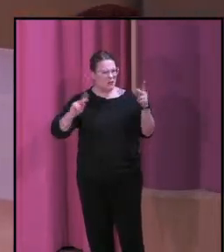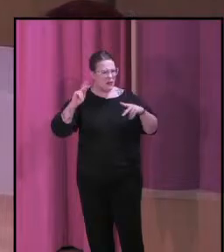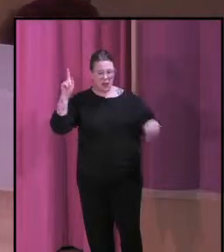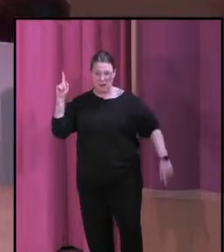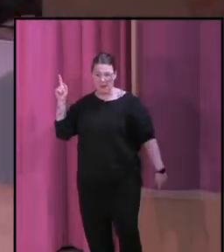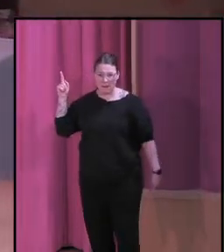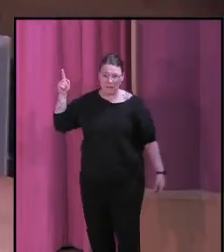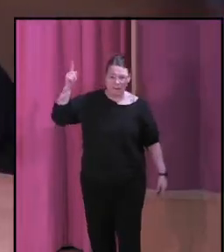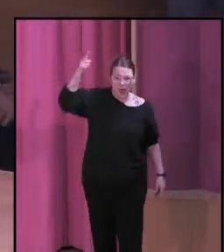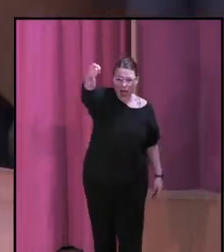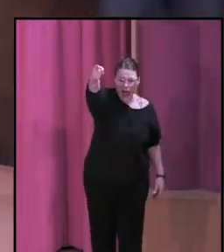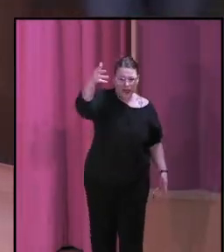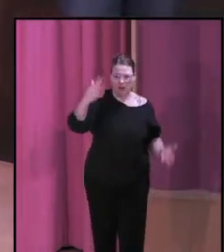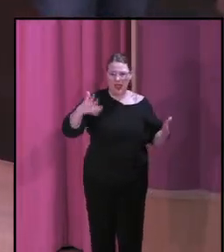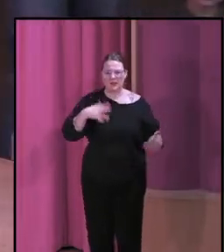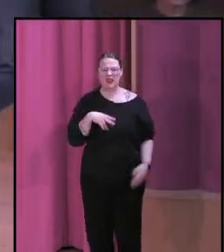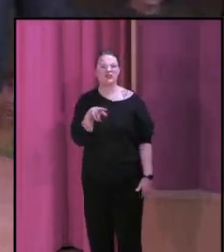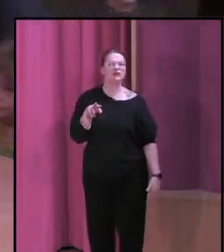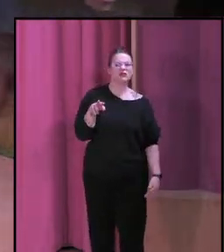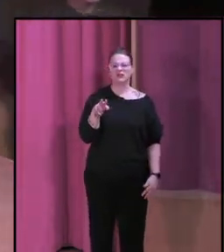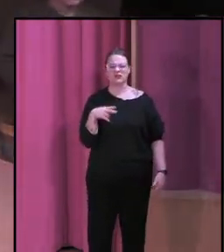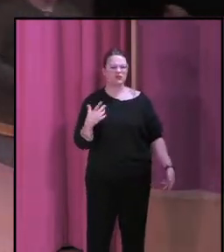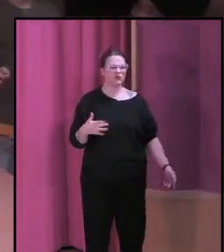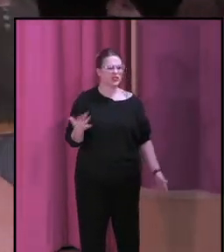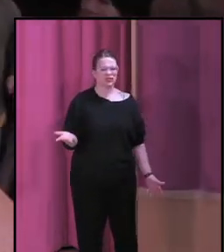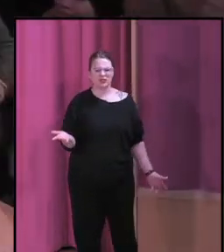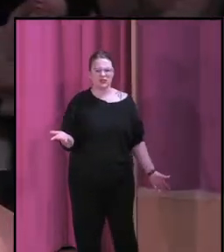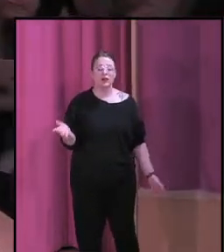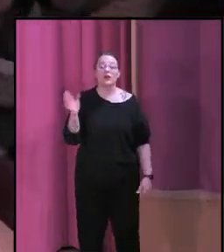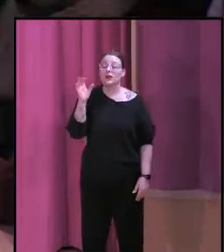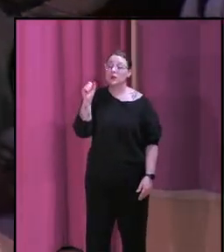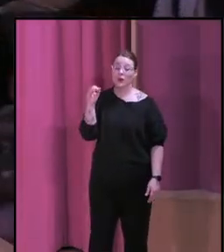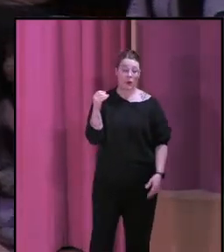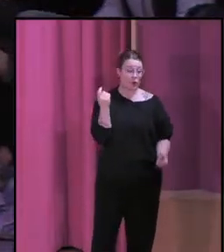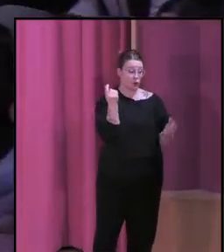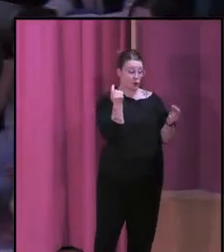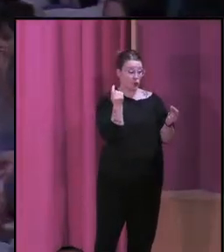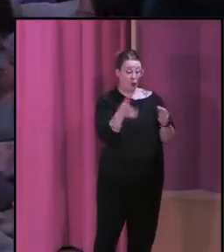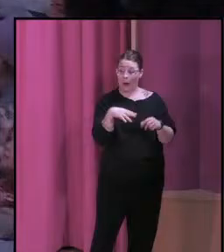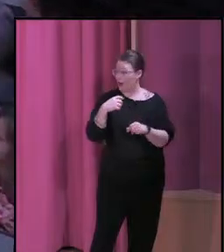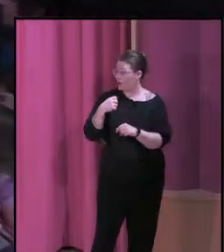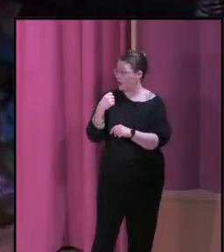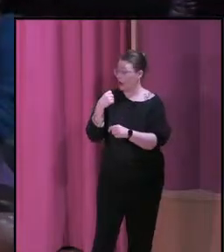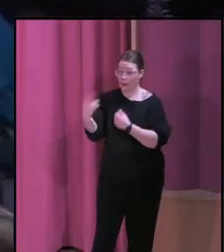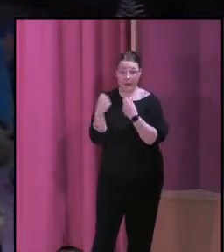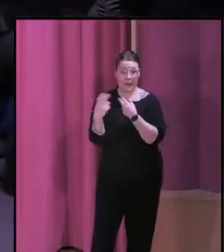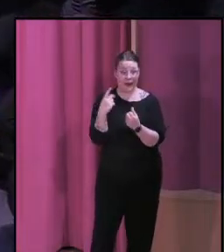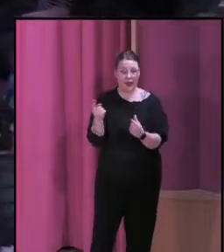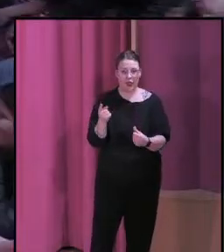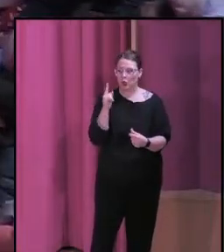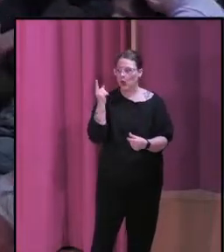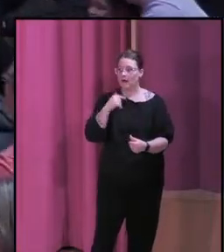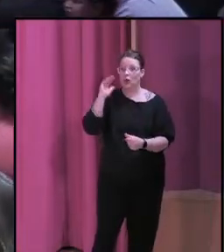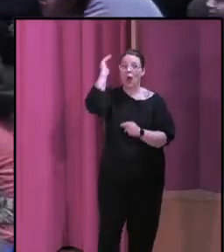fully appreciate the excitement. So for their sake, once I get the yo-yos going, could you just look scared?